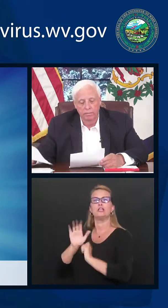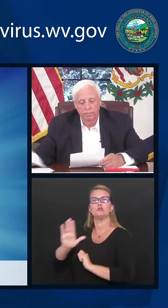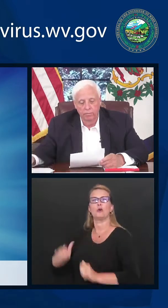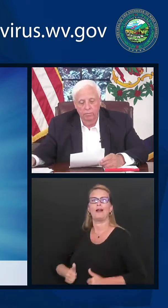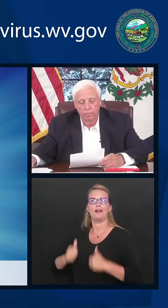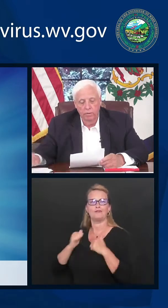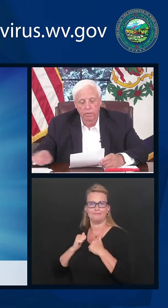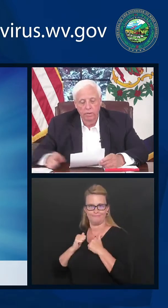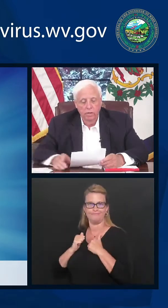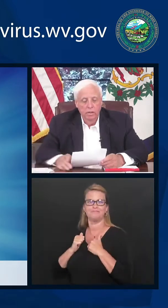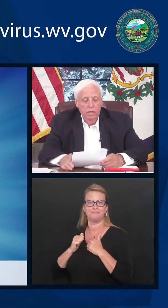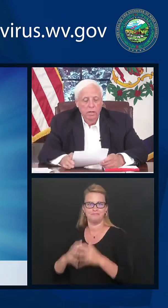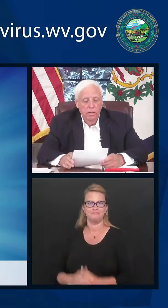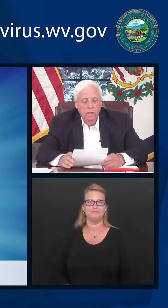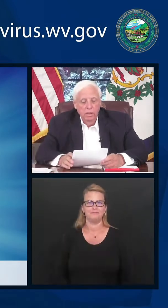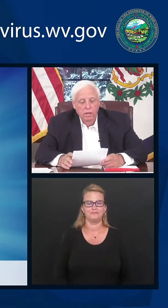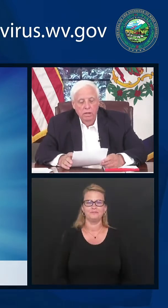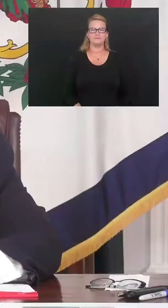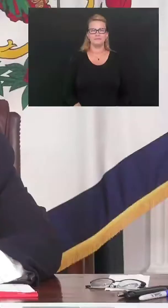about.